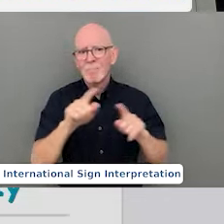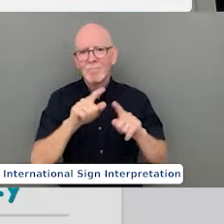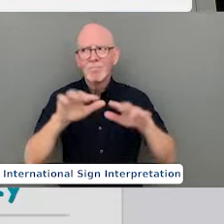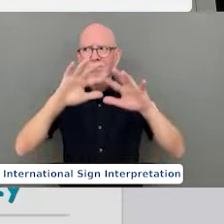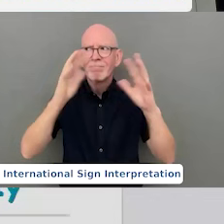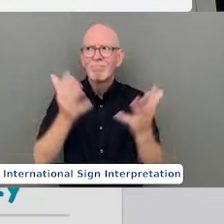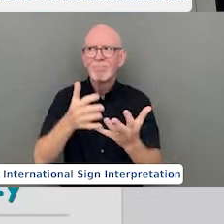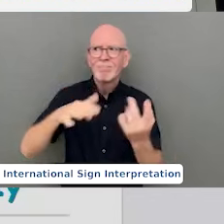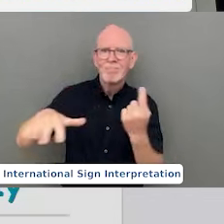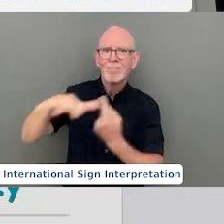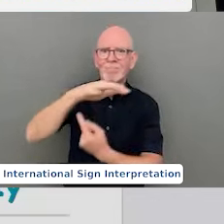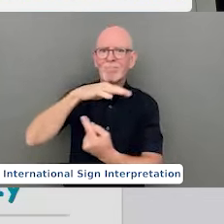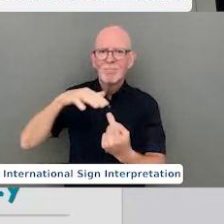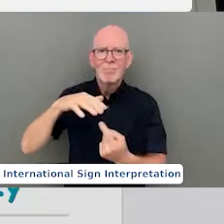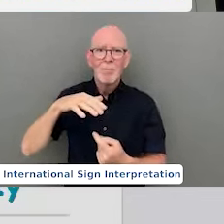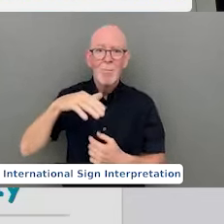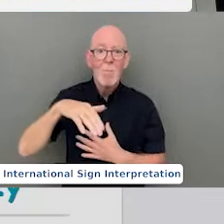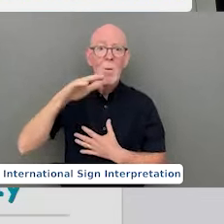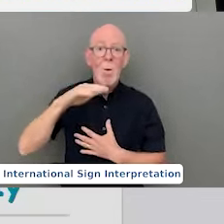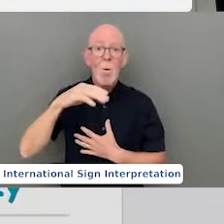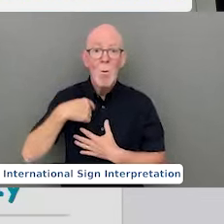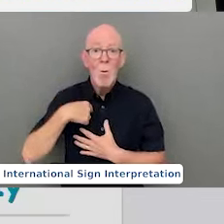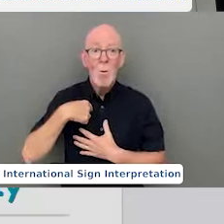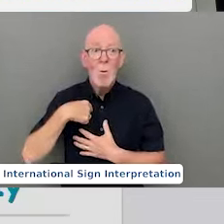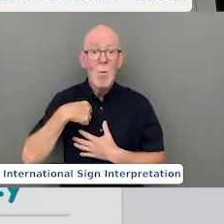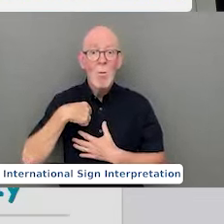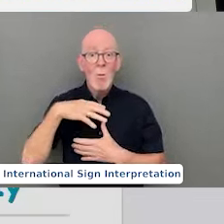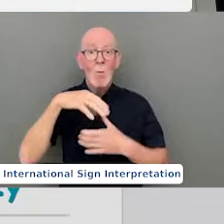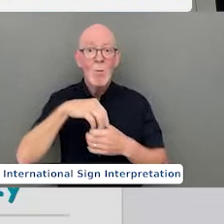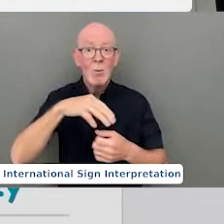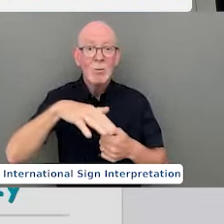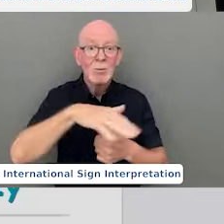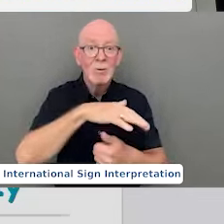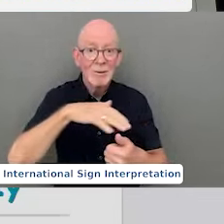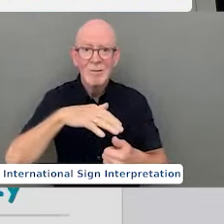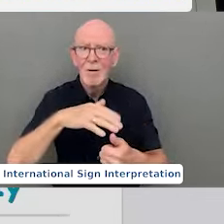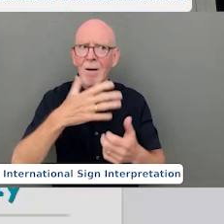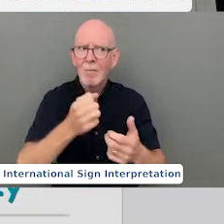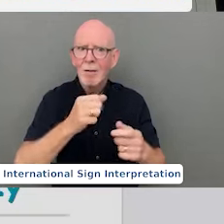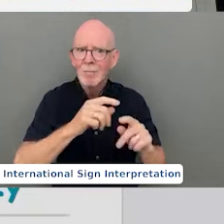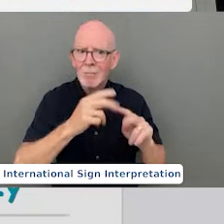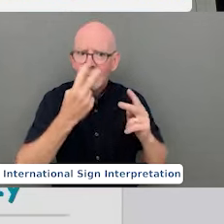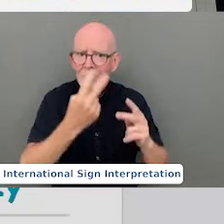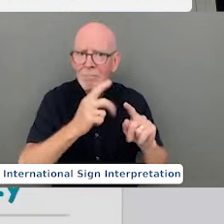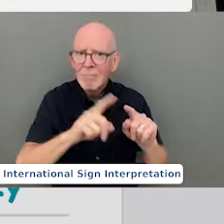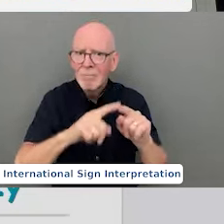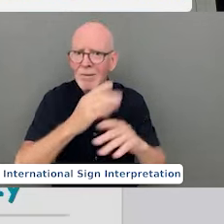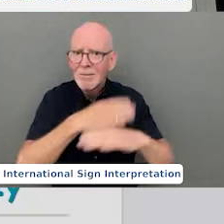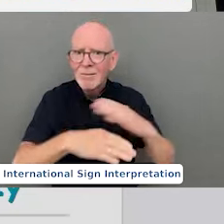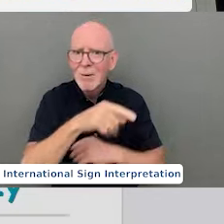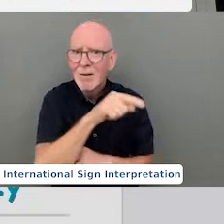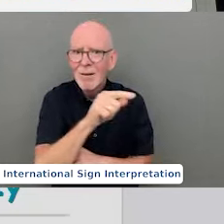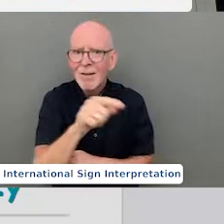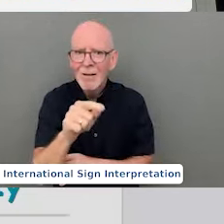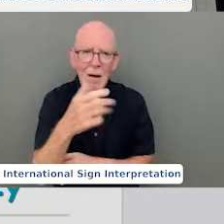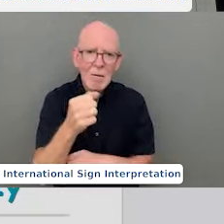which are persons who are elderly people. Of course, here is goes with the global trend, right?